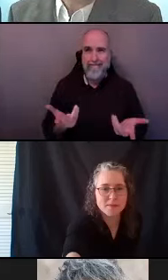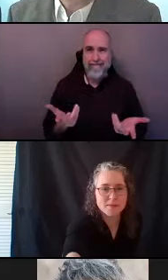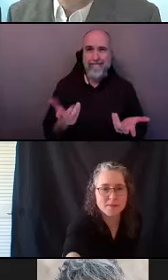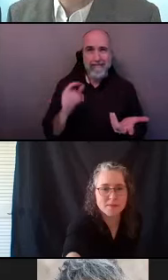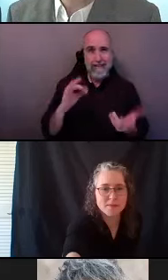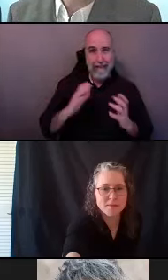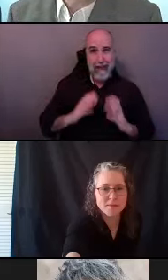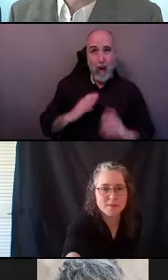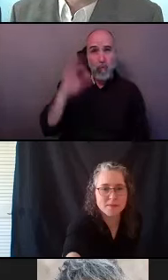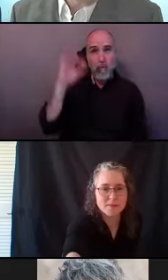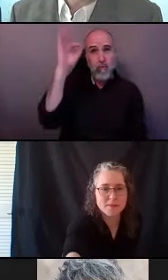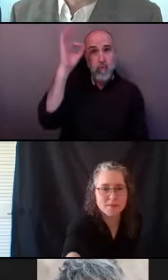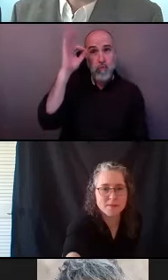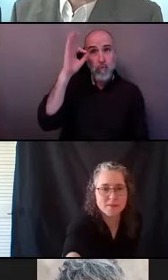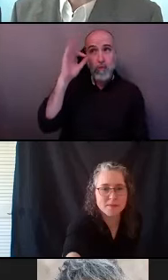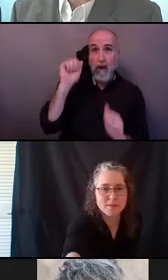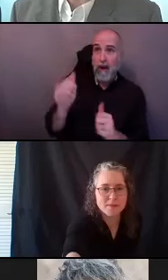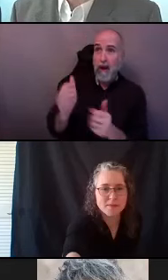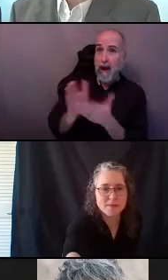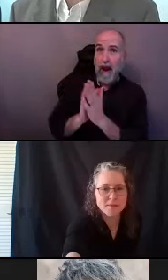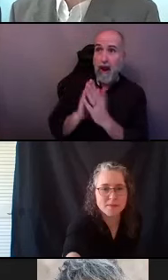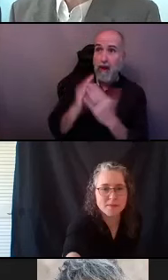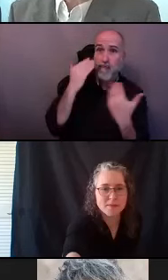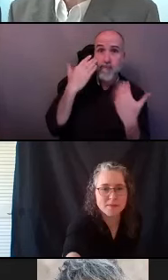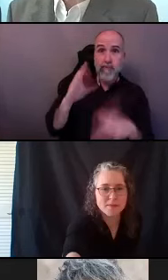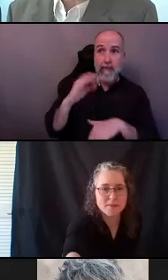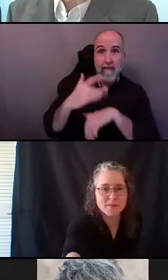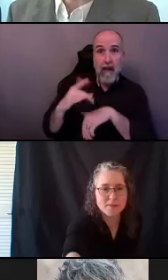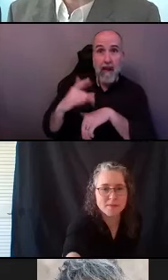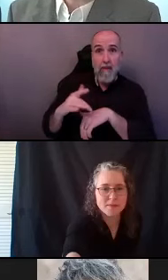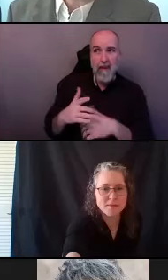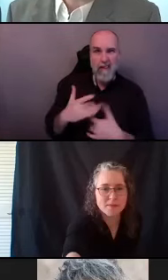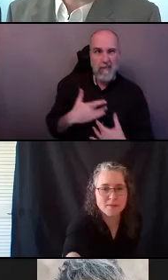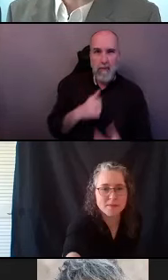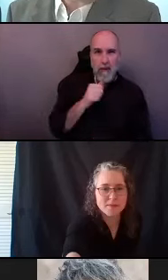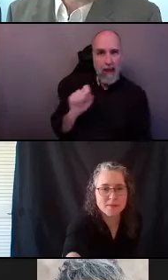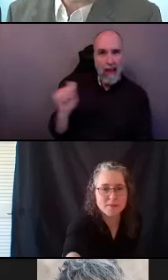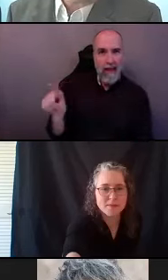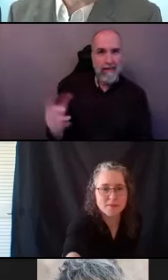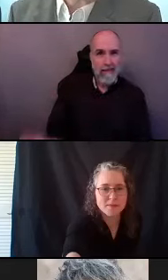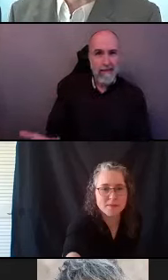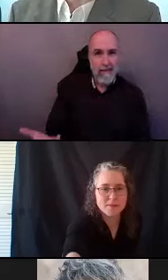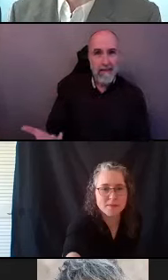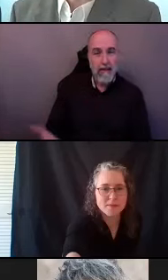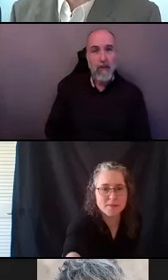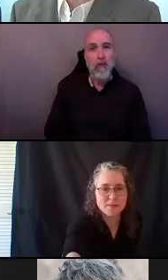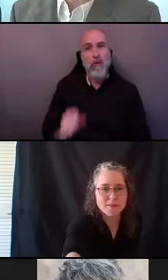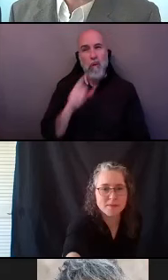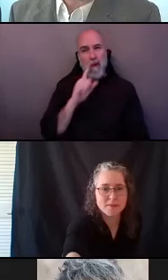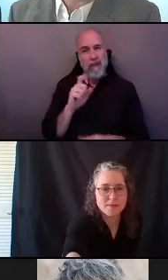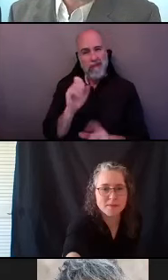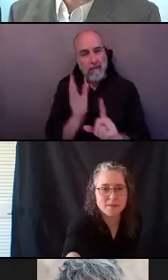customer doesn't know that these features are even available, they're not going to generally ask. So get the homeowners involved.